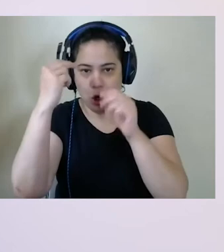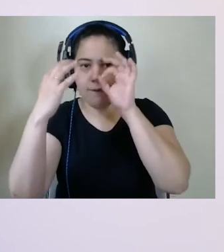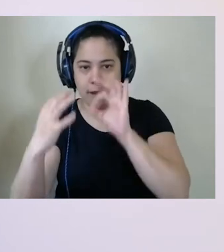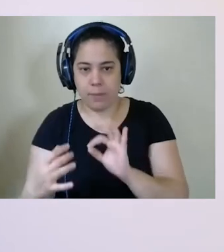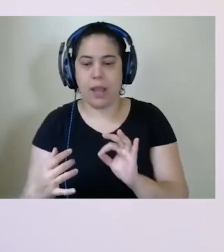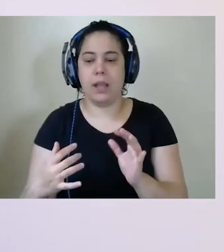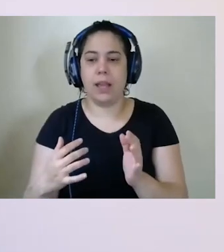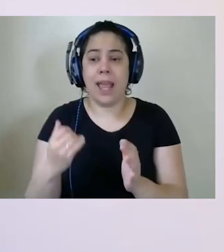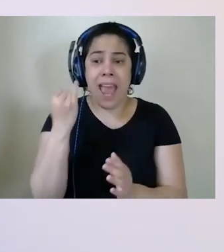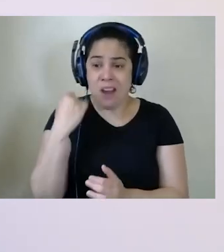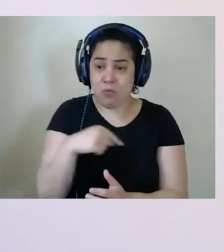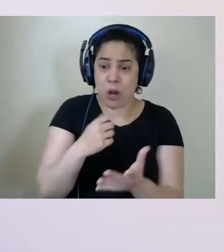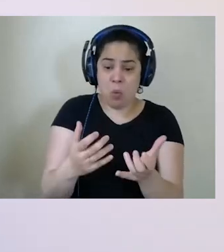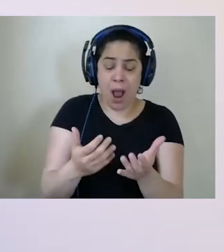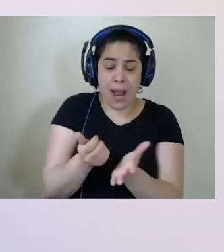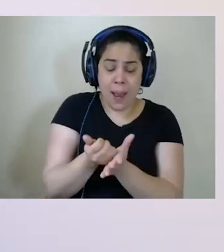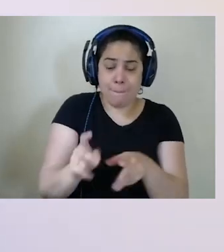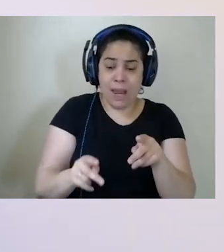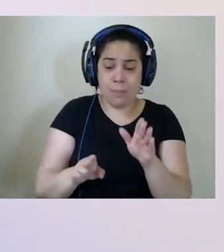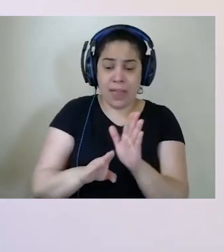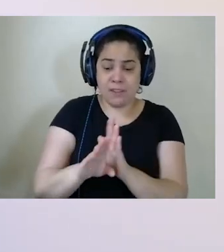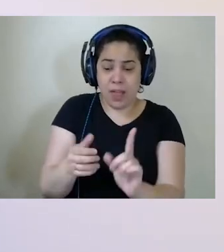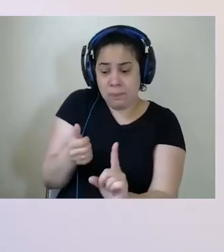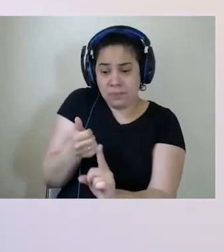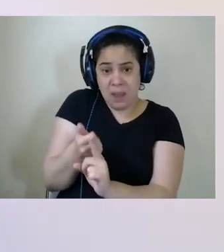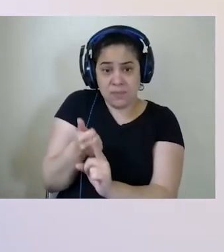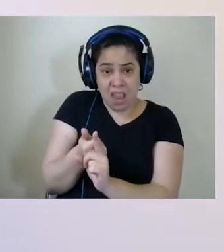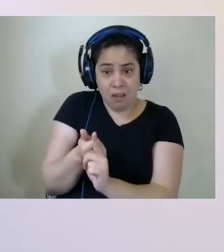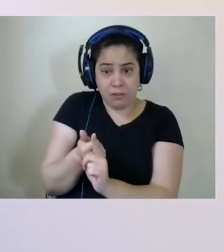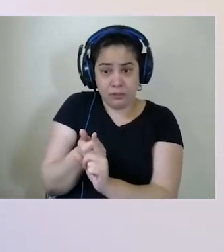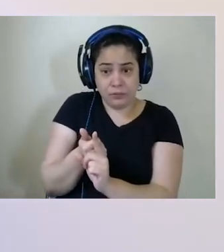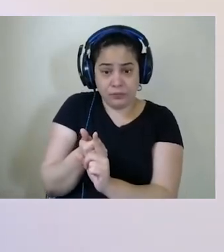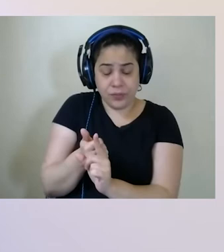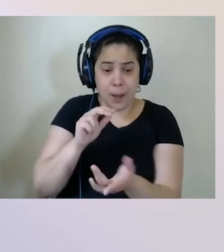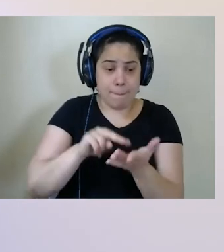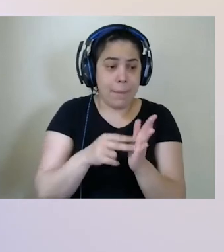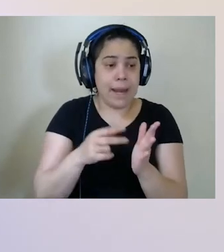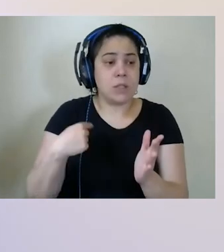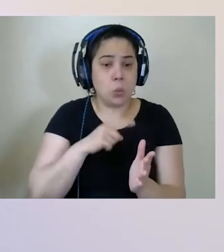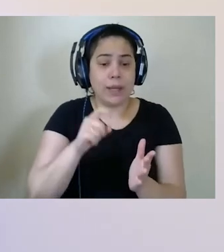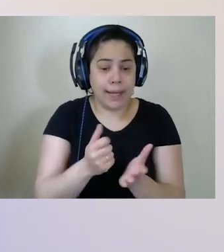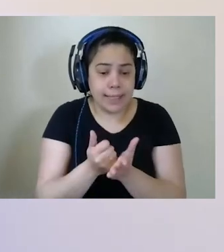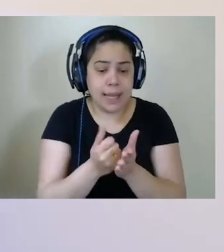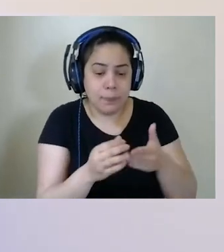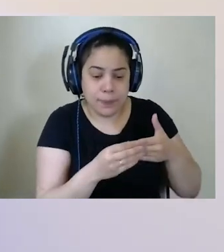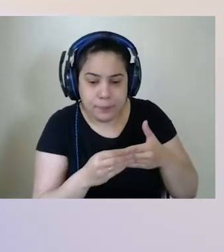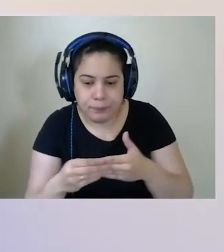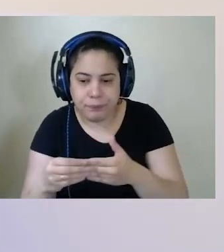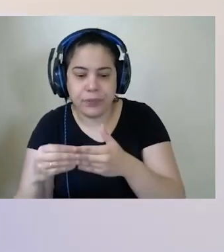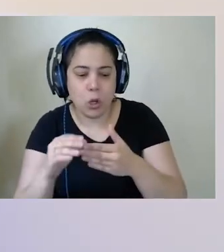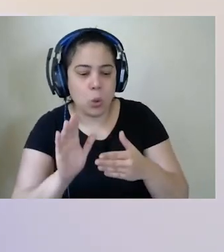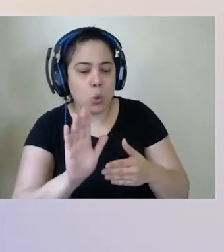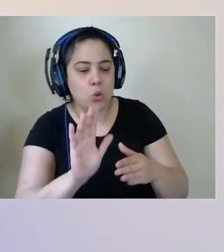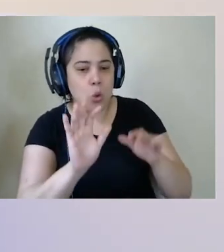provide the template for that in the room. So I have always used it together